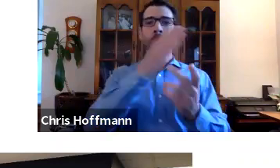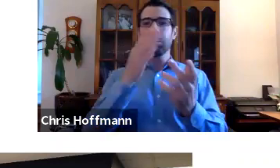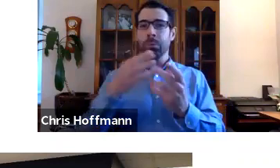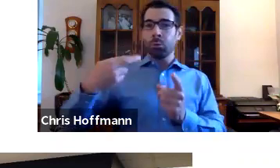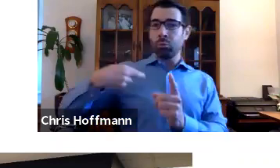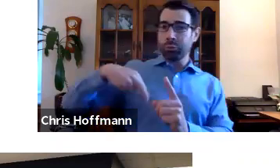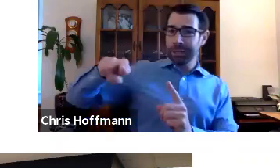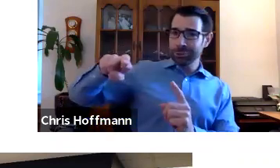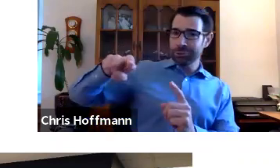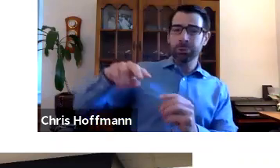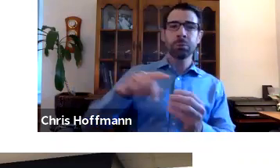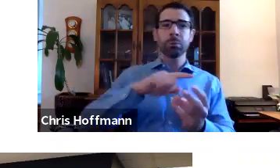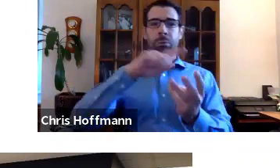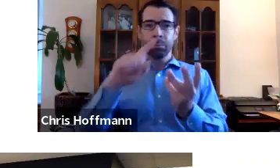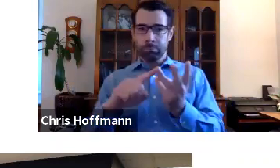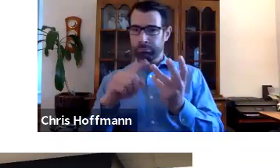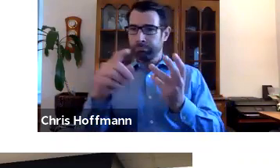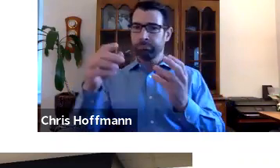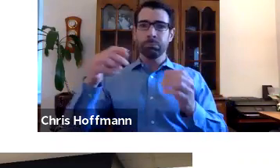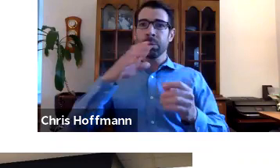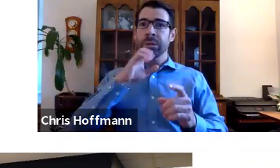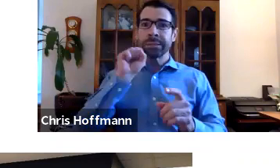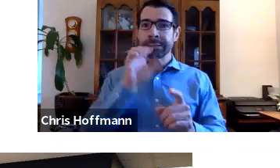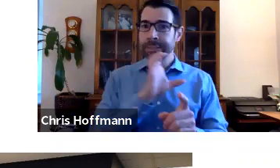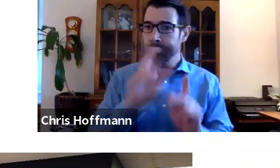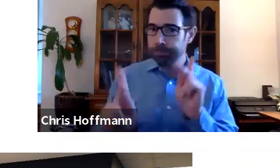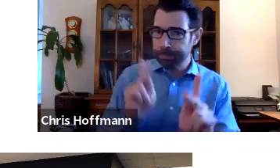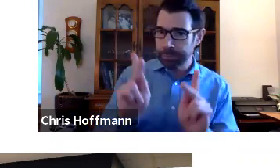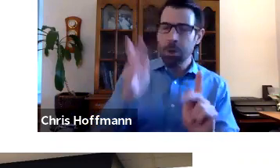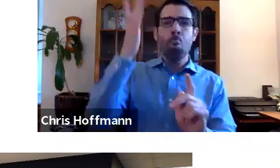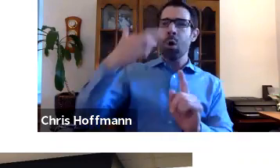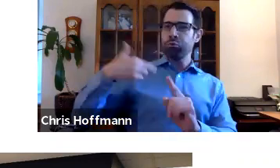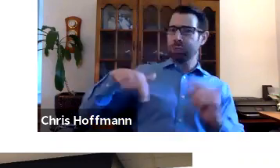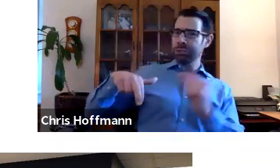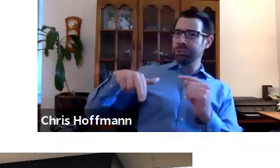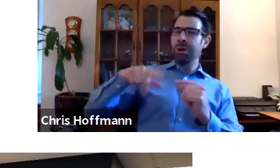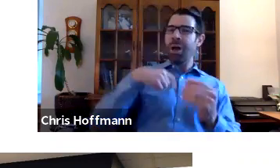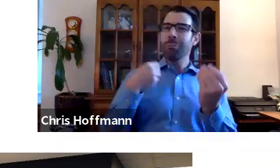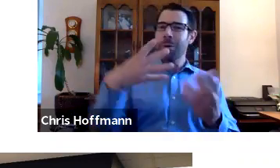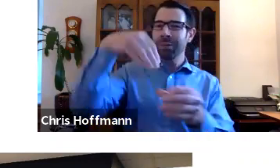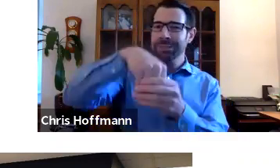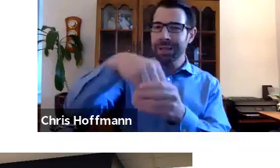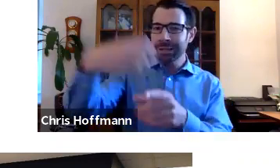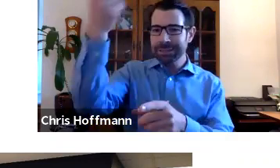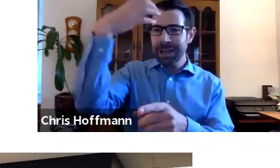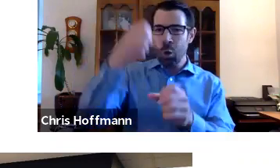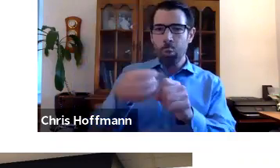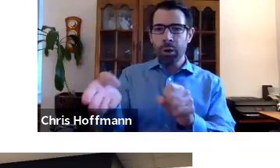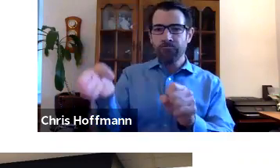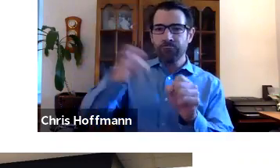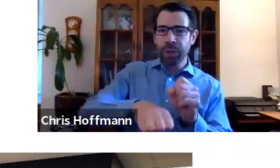small children to those who use wheelchairs. It also respects religious differences and also is able to serve